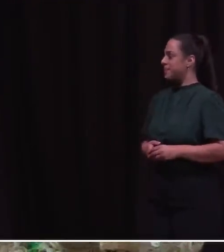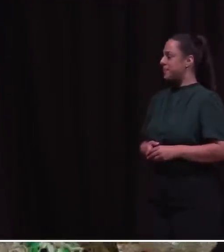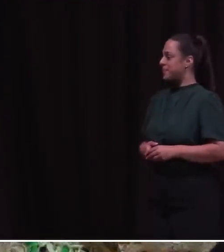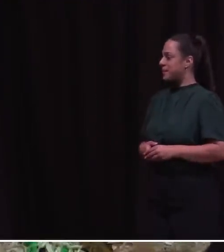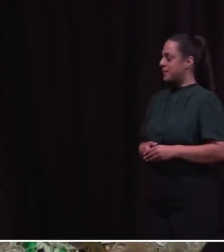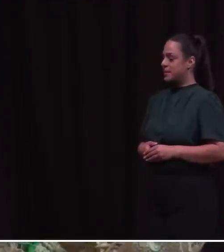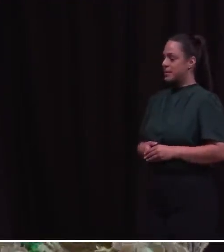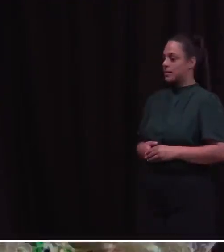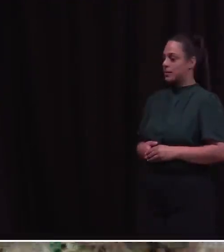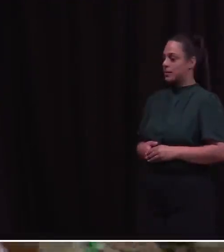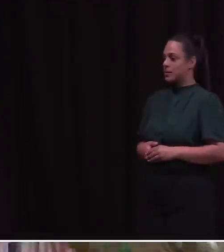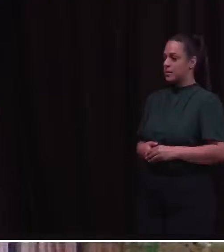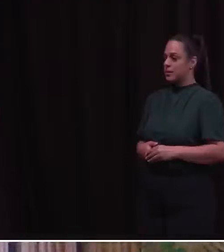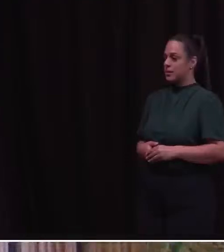that. Oh.